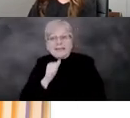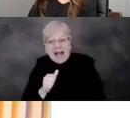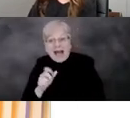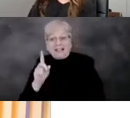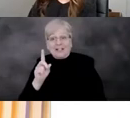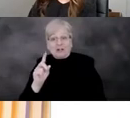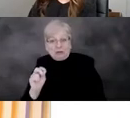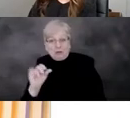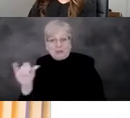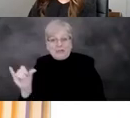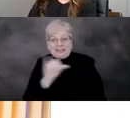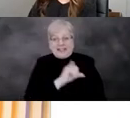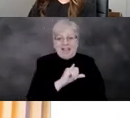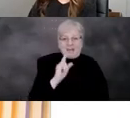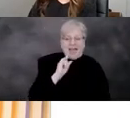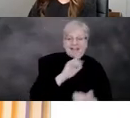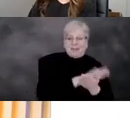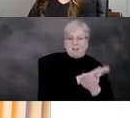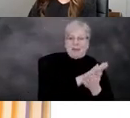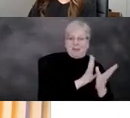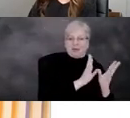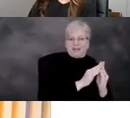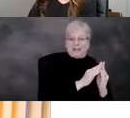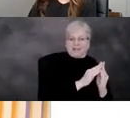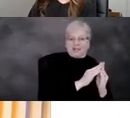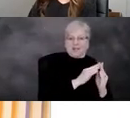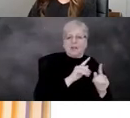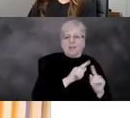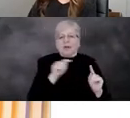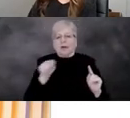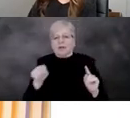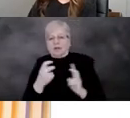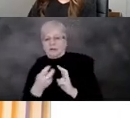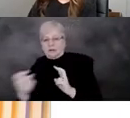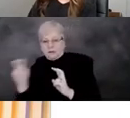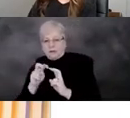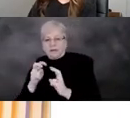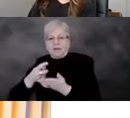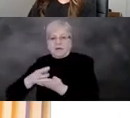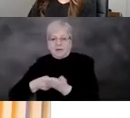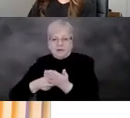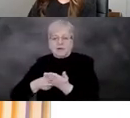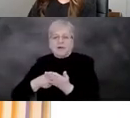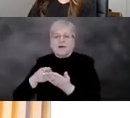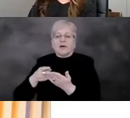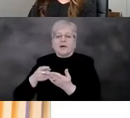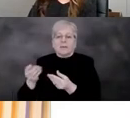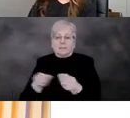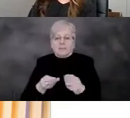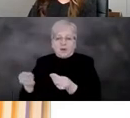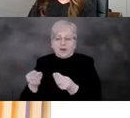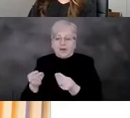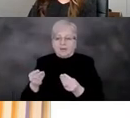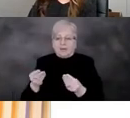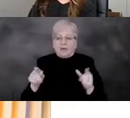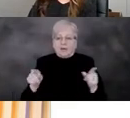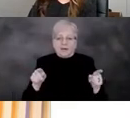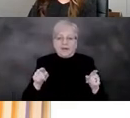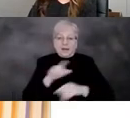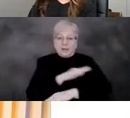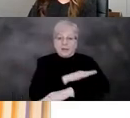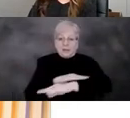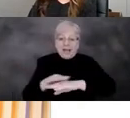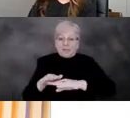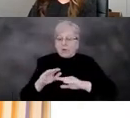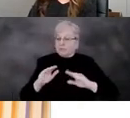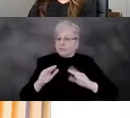the purpose of a round table, but that's no different. There's nothing about the platform that, um, I'll say legislates mandates,